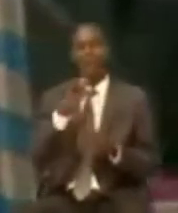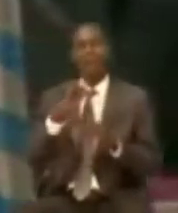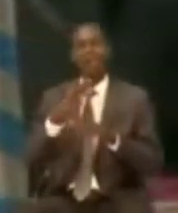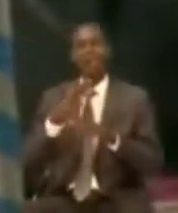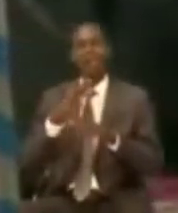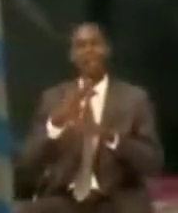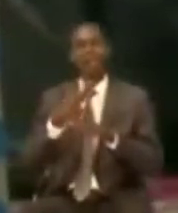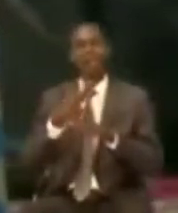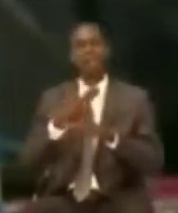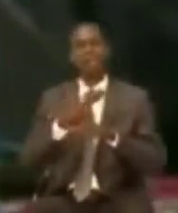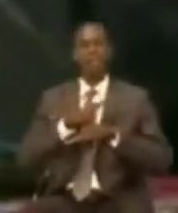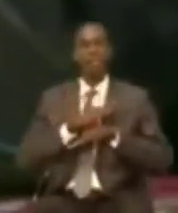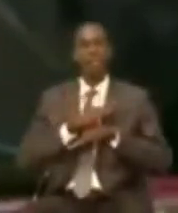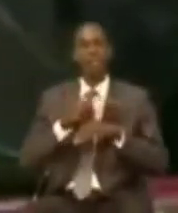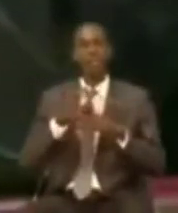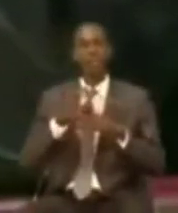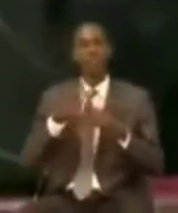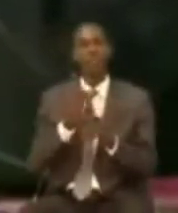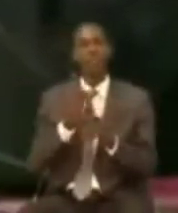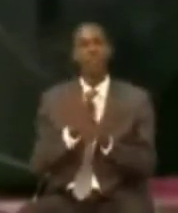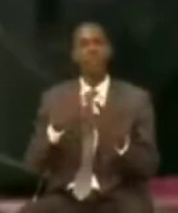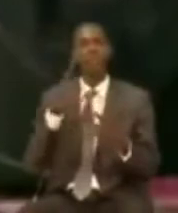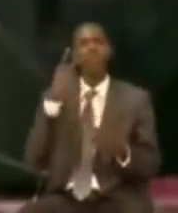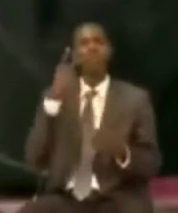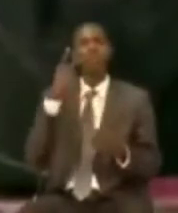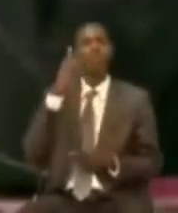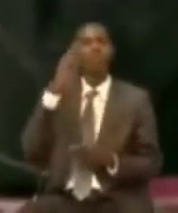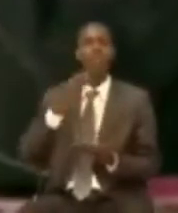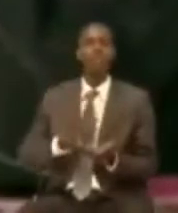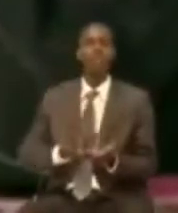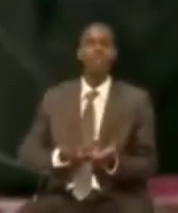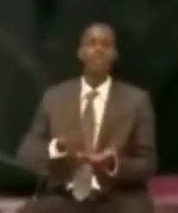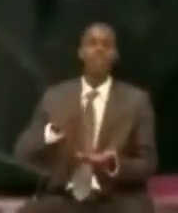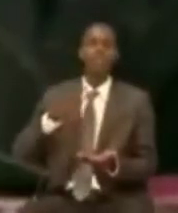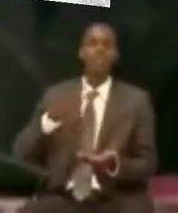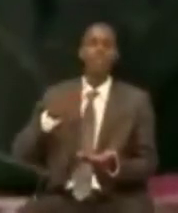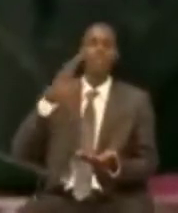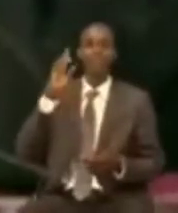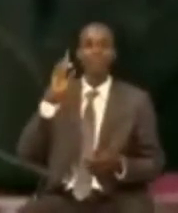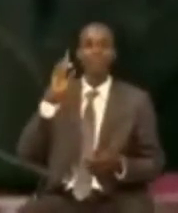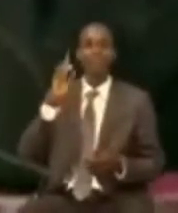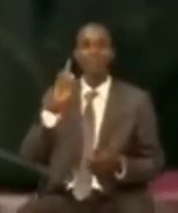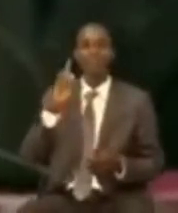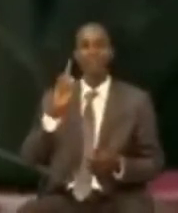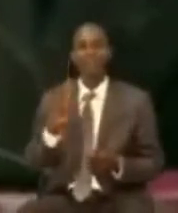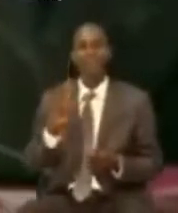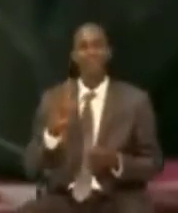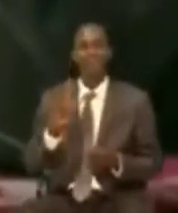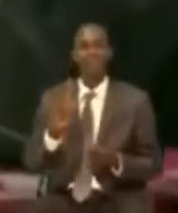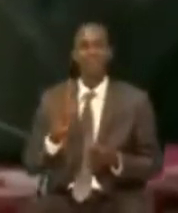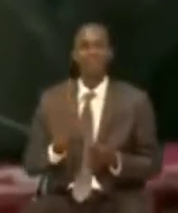satisfied just to see you glorified.